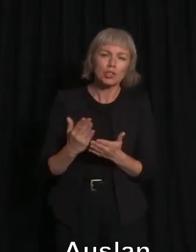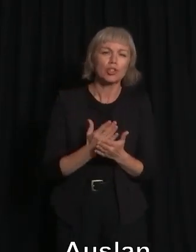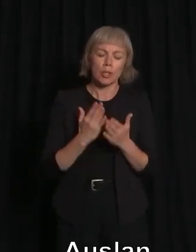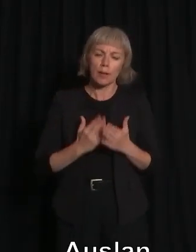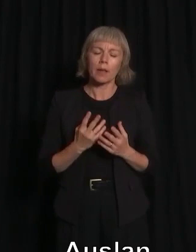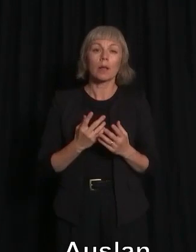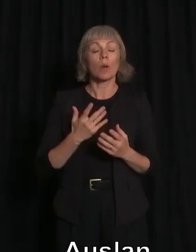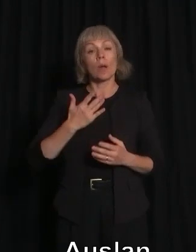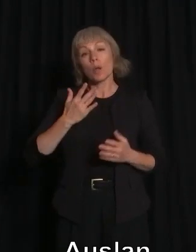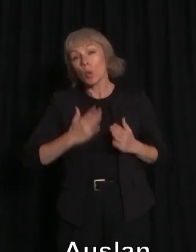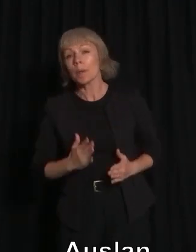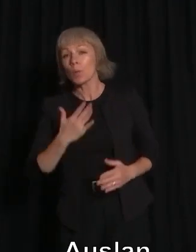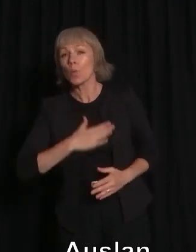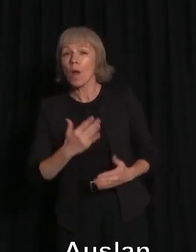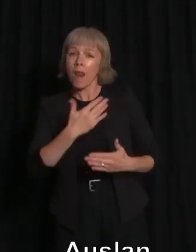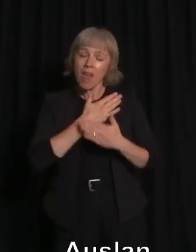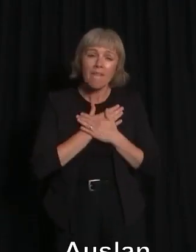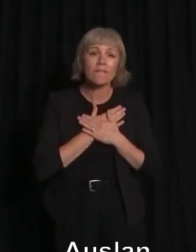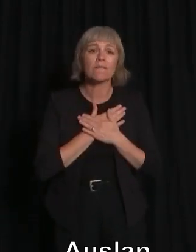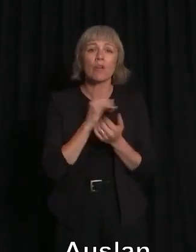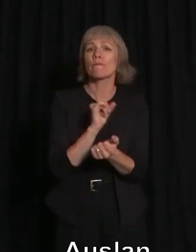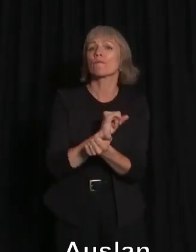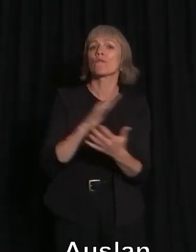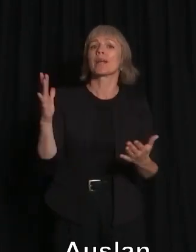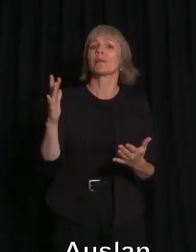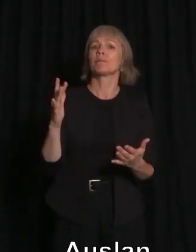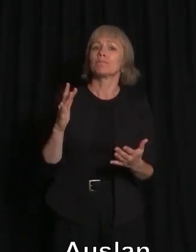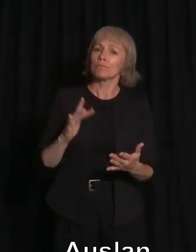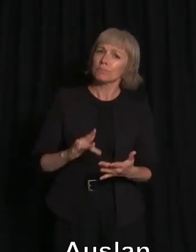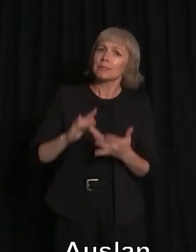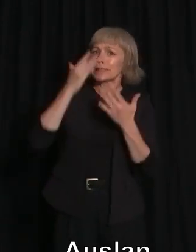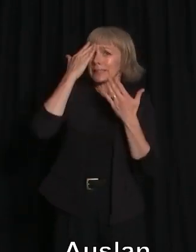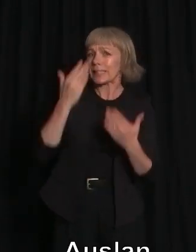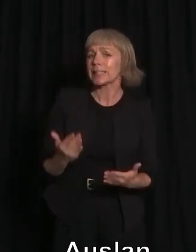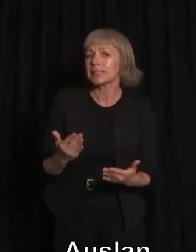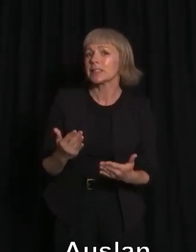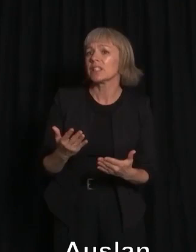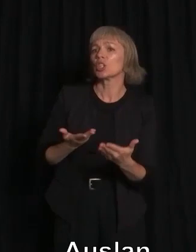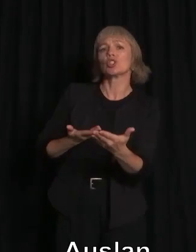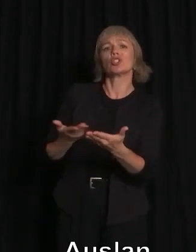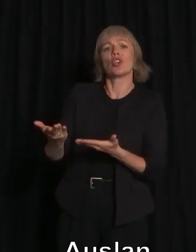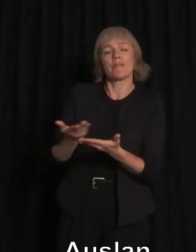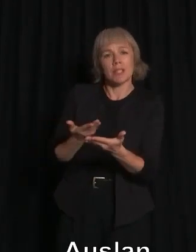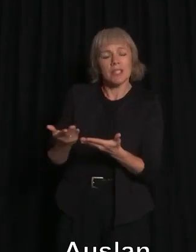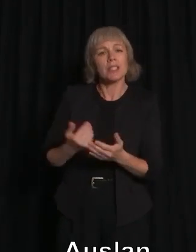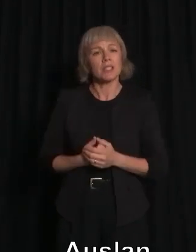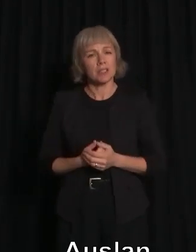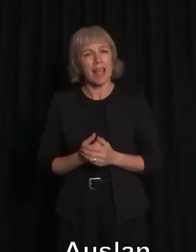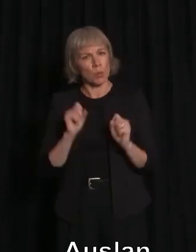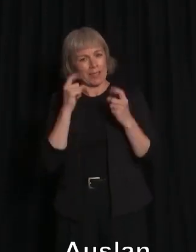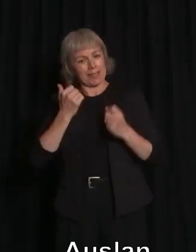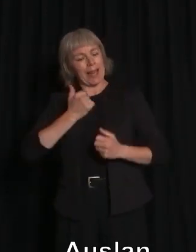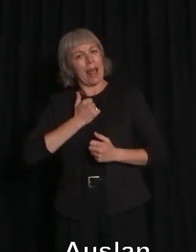quest for love, dignity, and the freedom to be of service and to explore an understanding of our